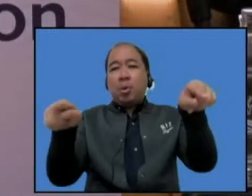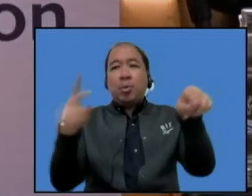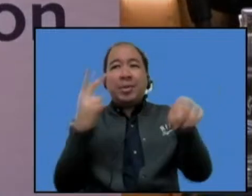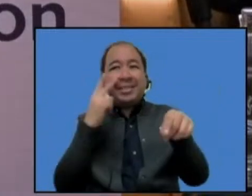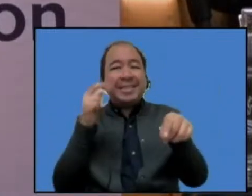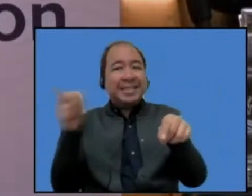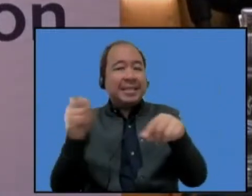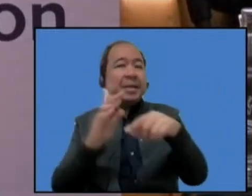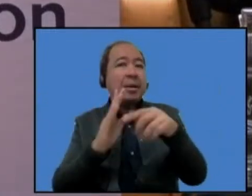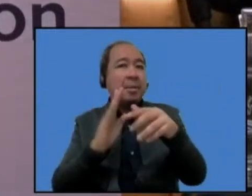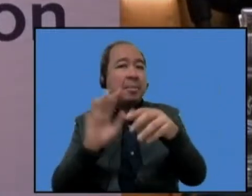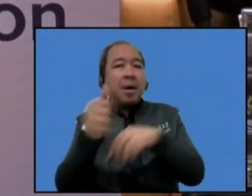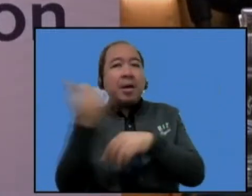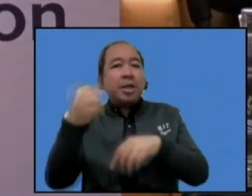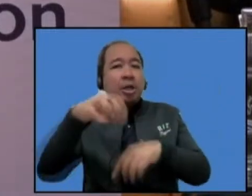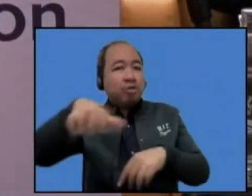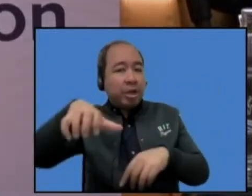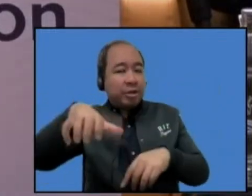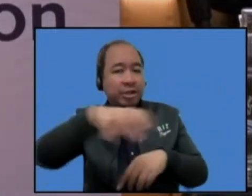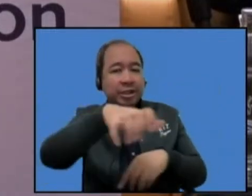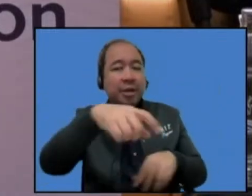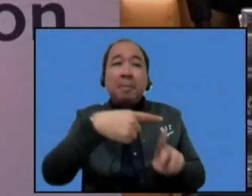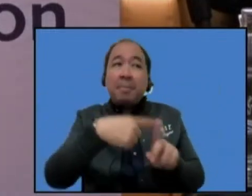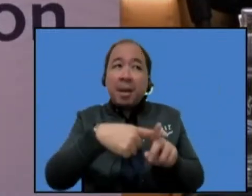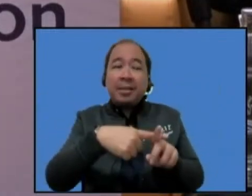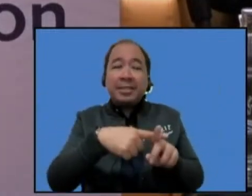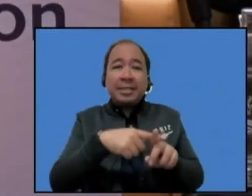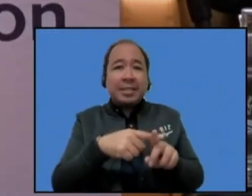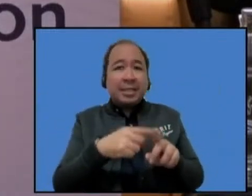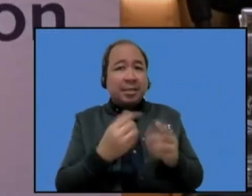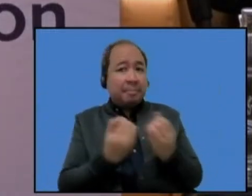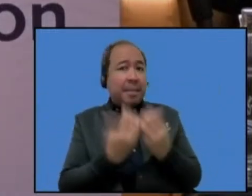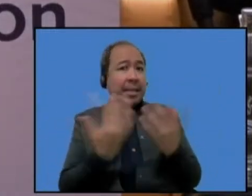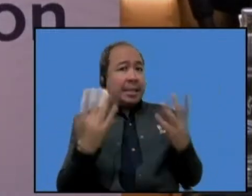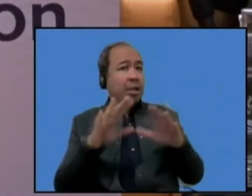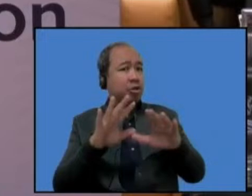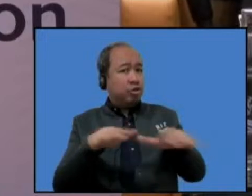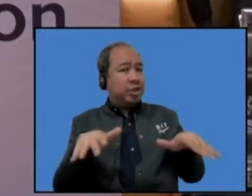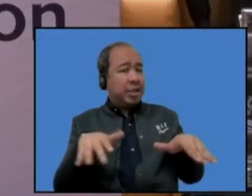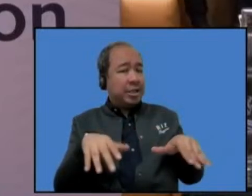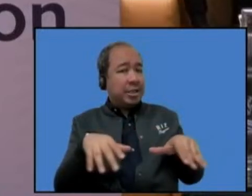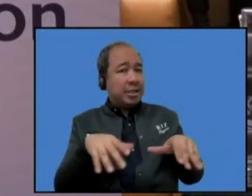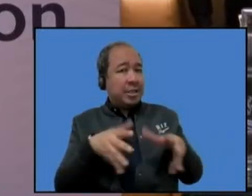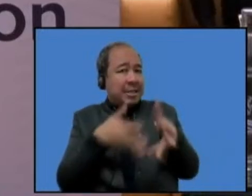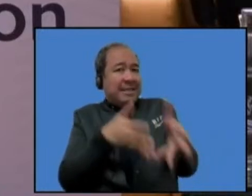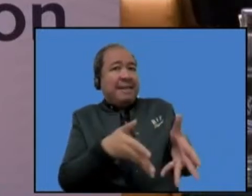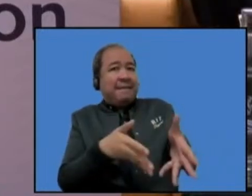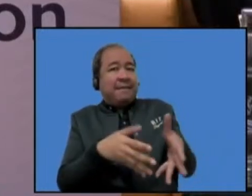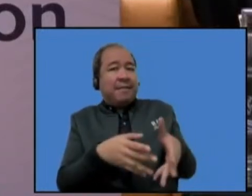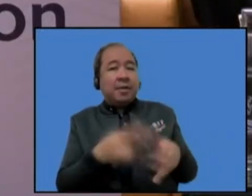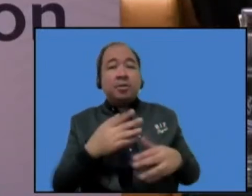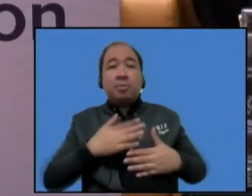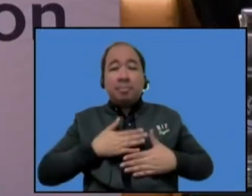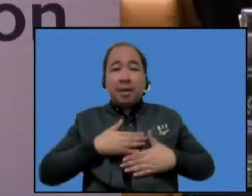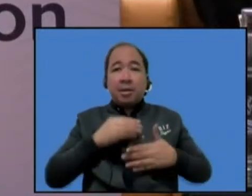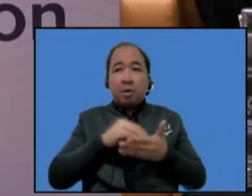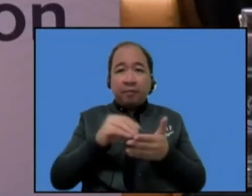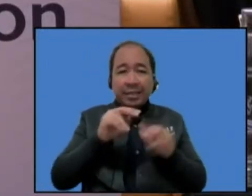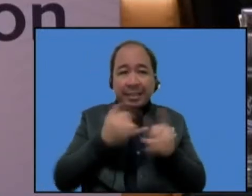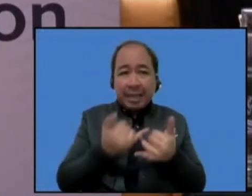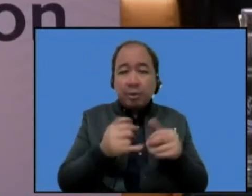the children left behind. In my office, we're monitoring adolescent pregnancy,